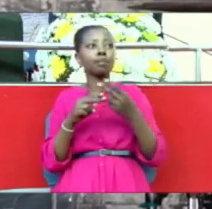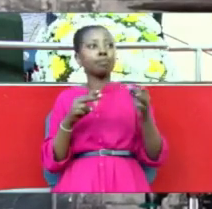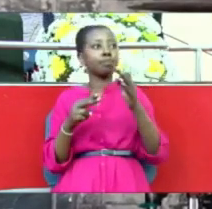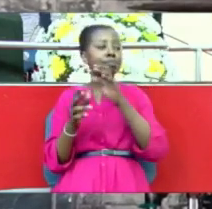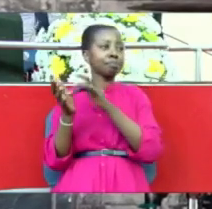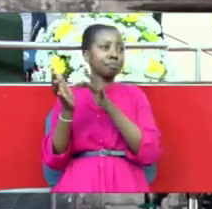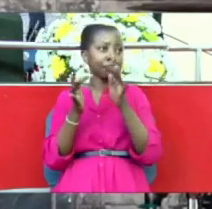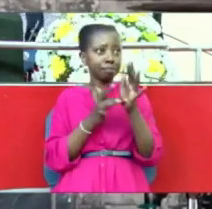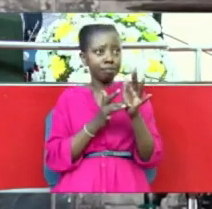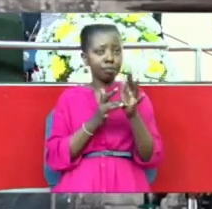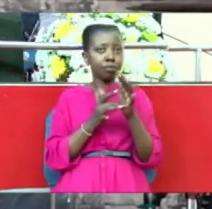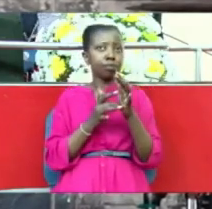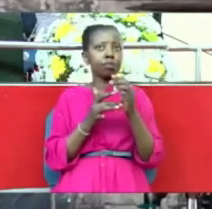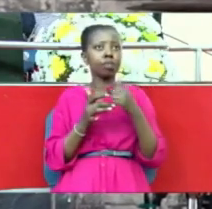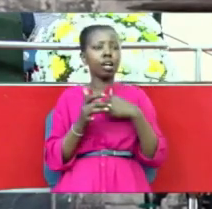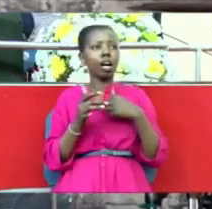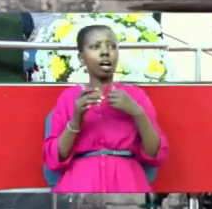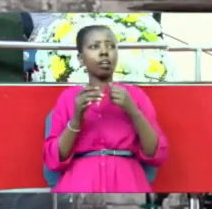In the name of Jesus.